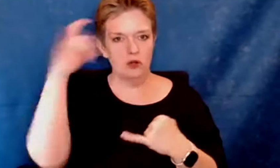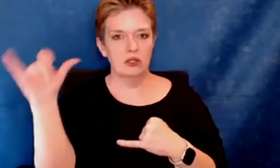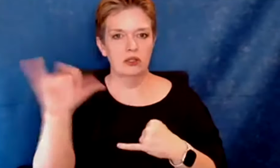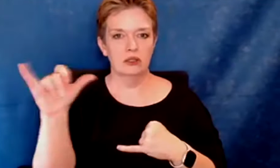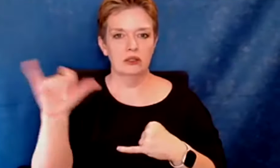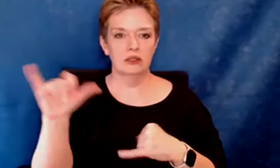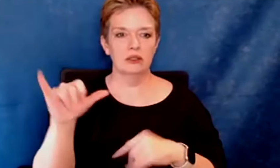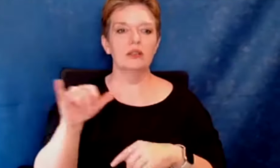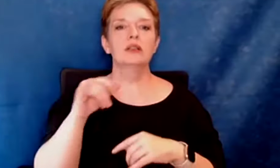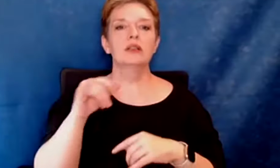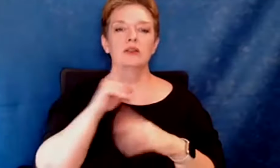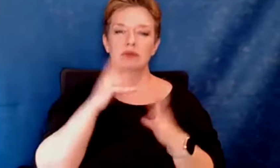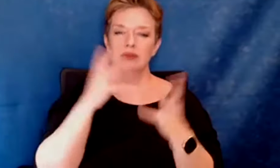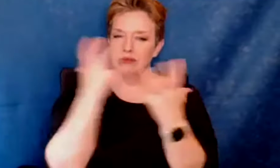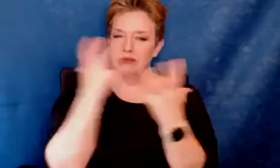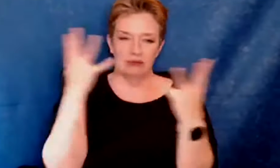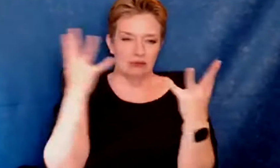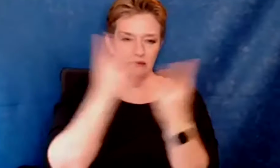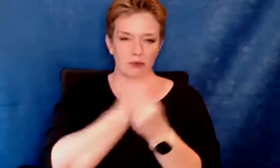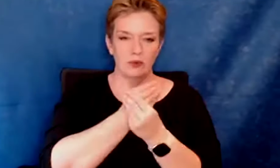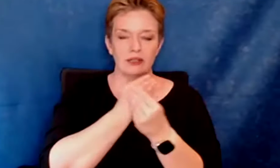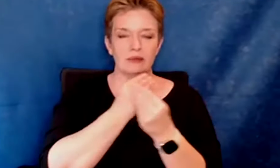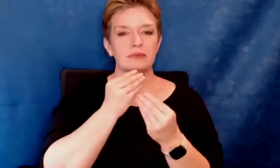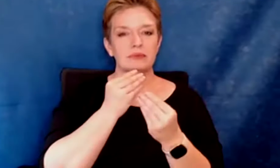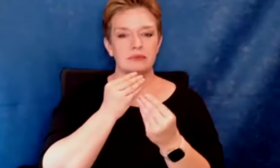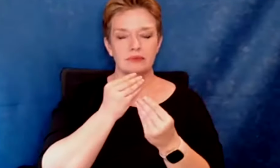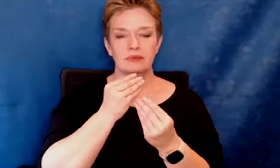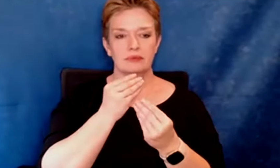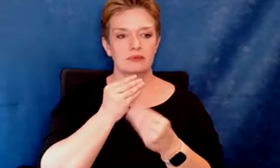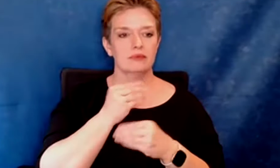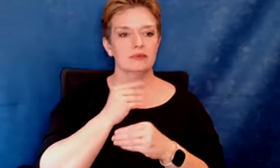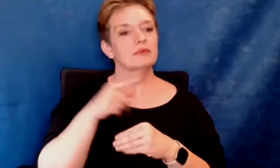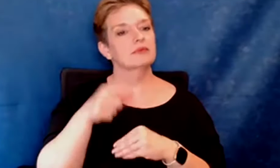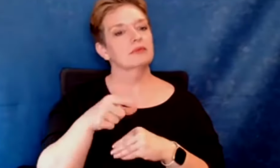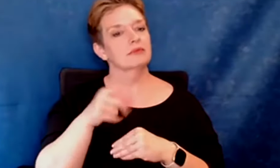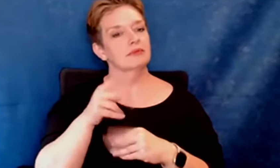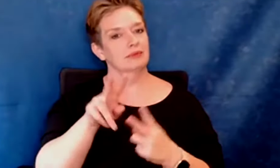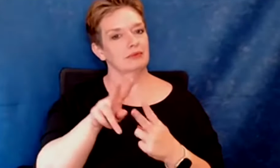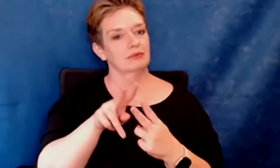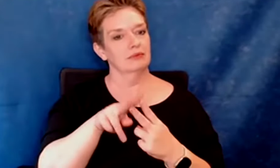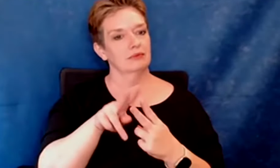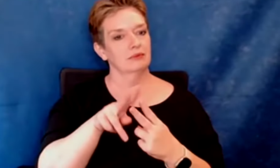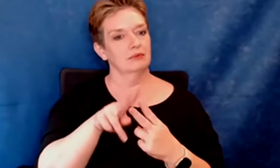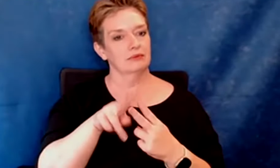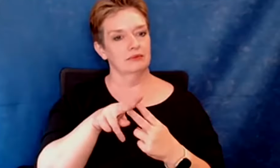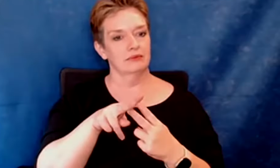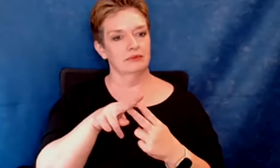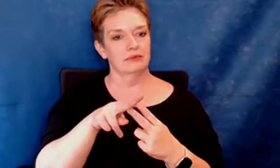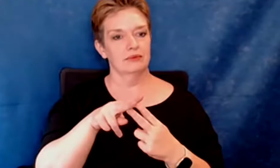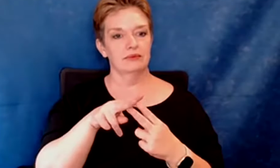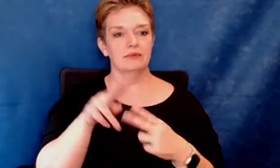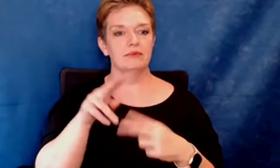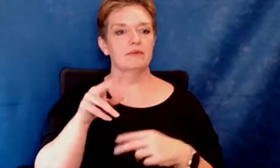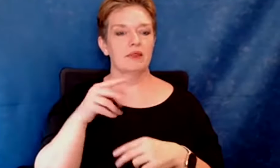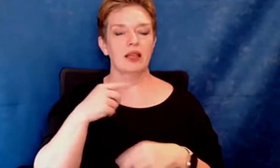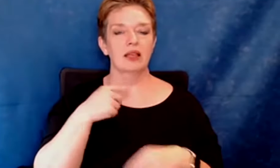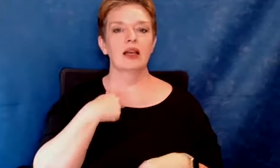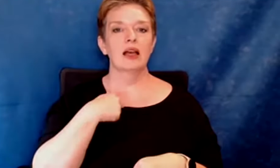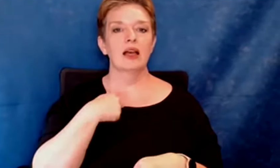they're incredible, they're stunning pieces. Yes, thank you. It's those ones those have been a more recent development. I